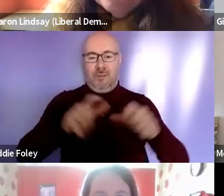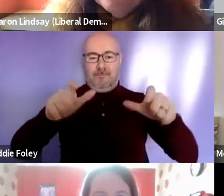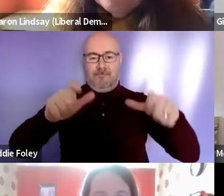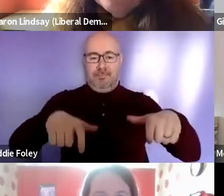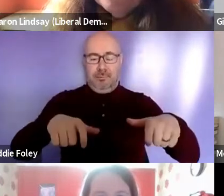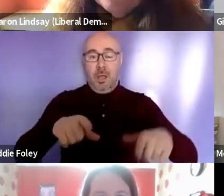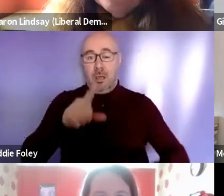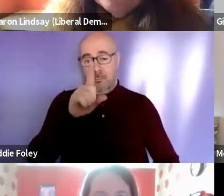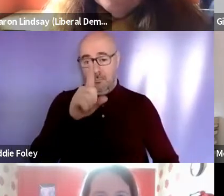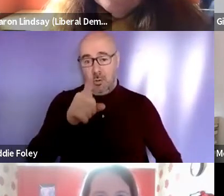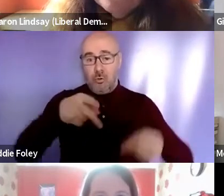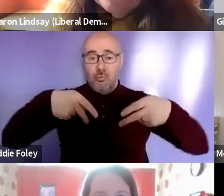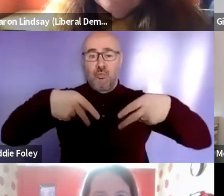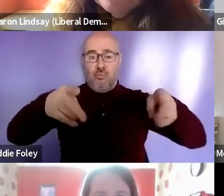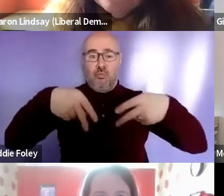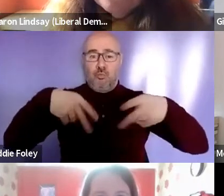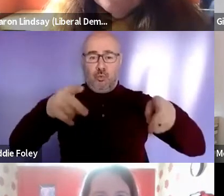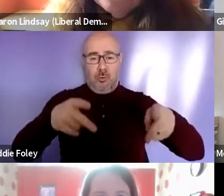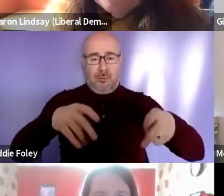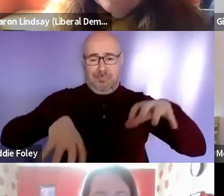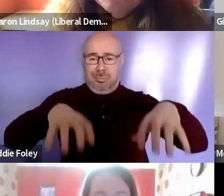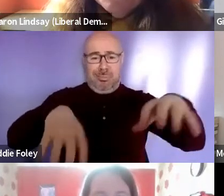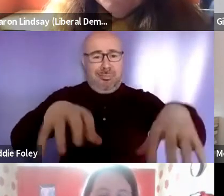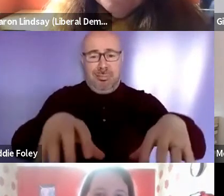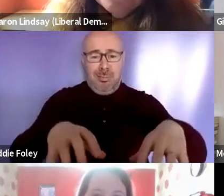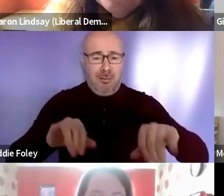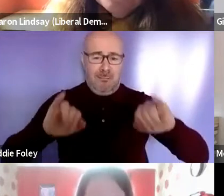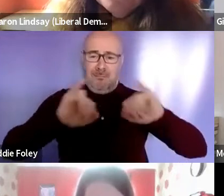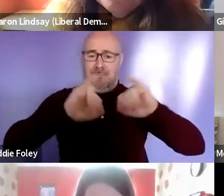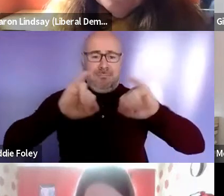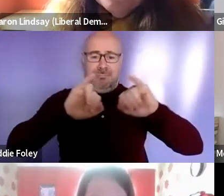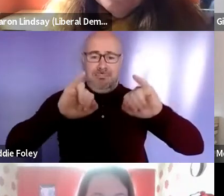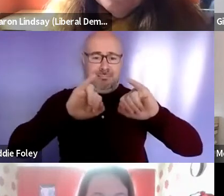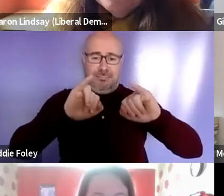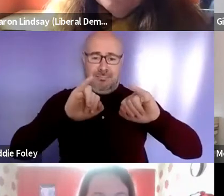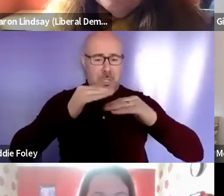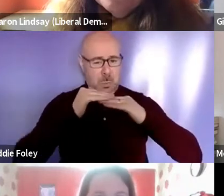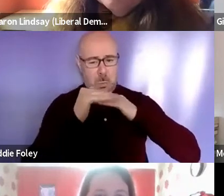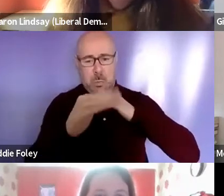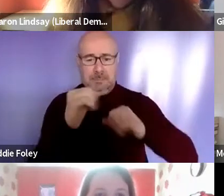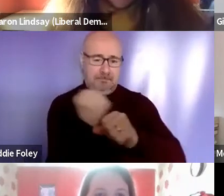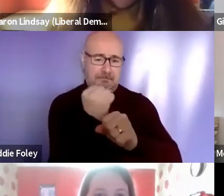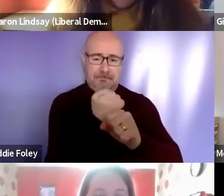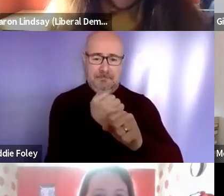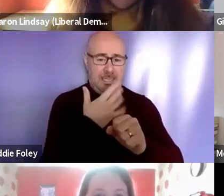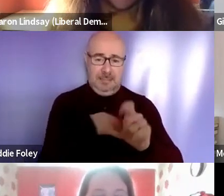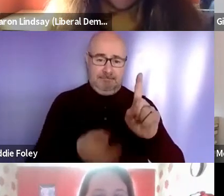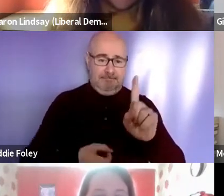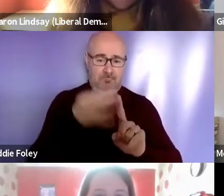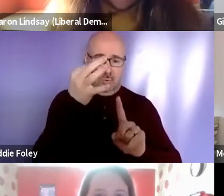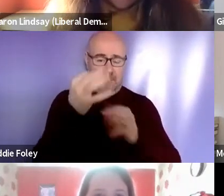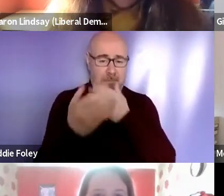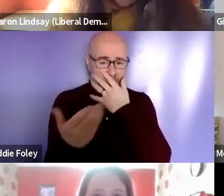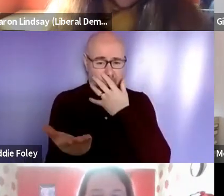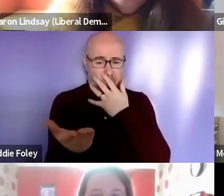infrastructure there probably needs some work, according to the people that I'm speaking to. Karen Lindsay, you know, what would you do